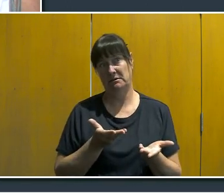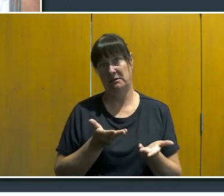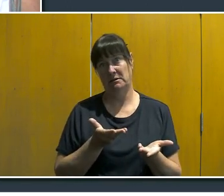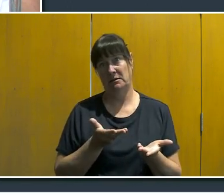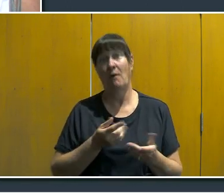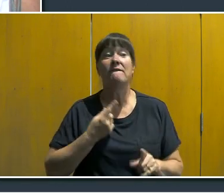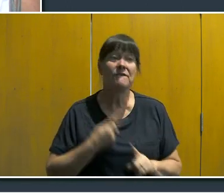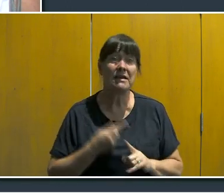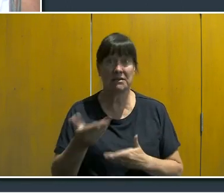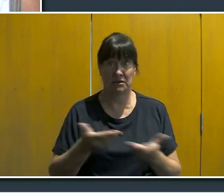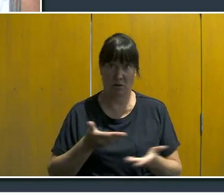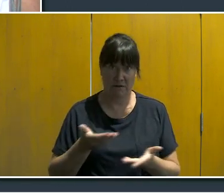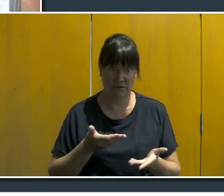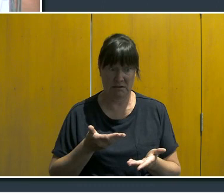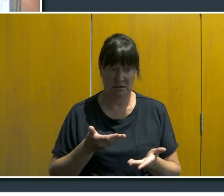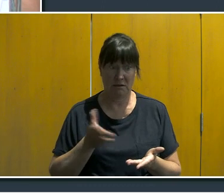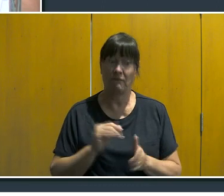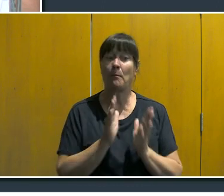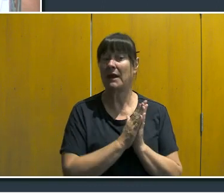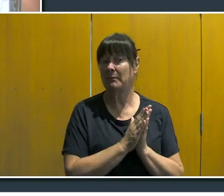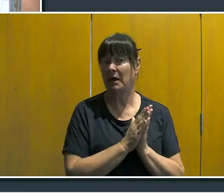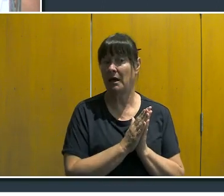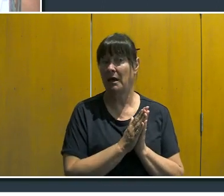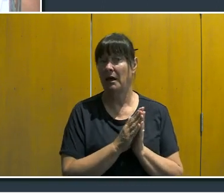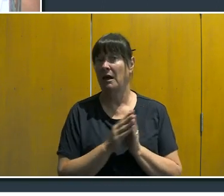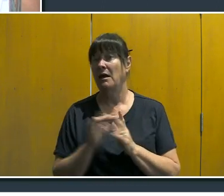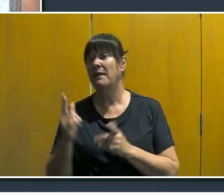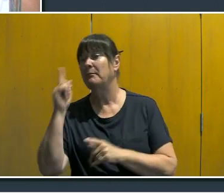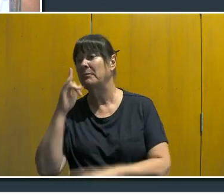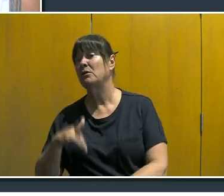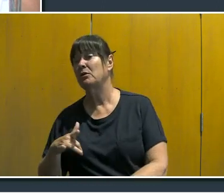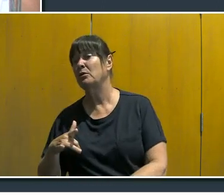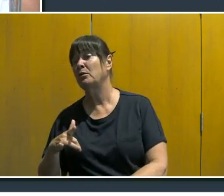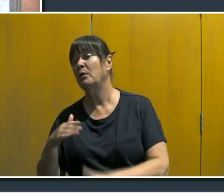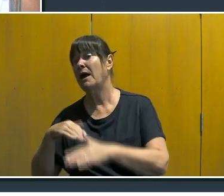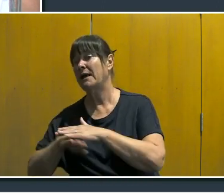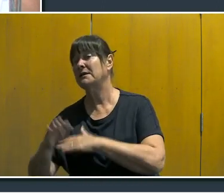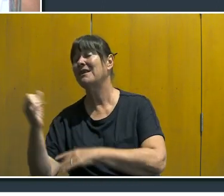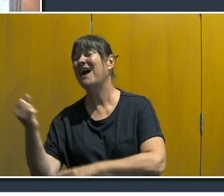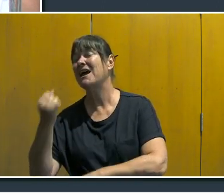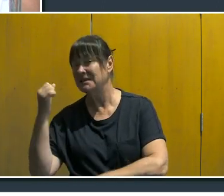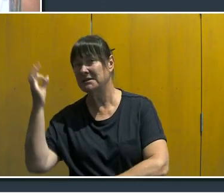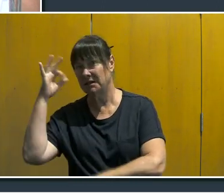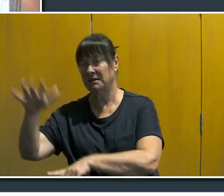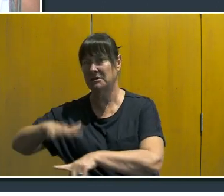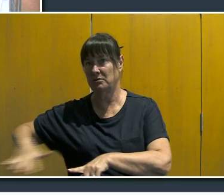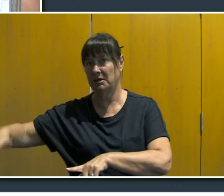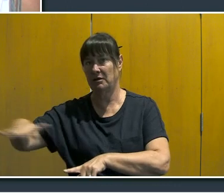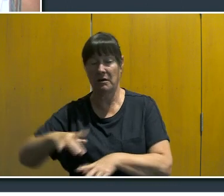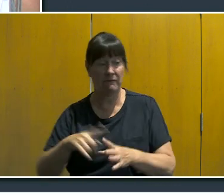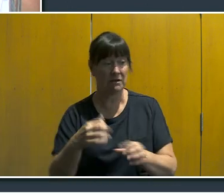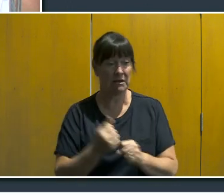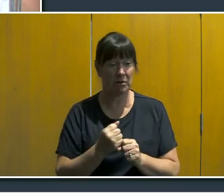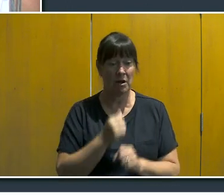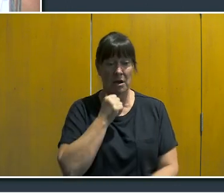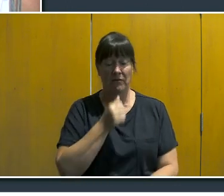and faster service from perhaps Napier than the Hastings people do from the Hastings Council out that way. For example, if you had